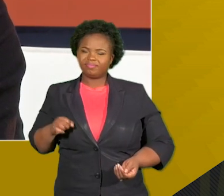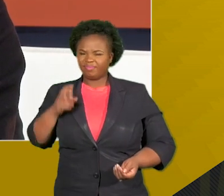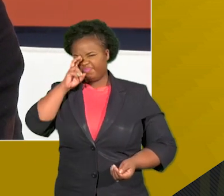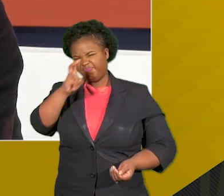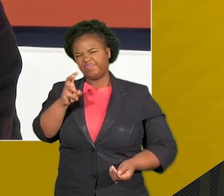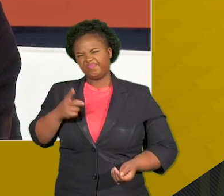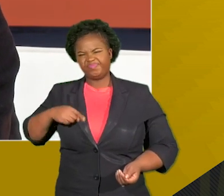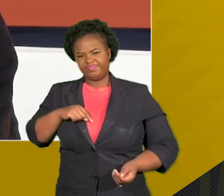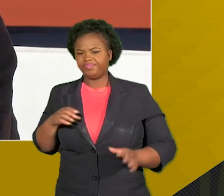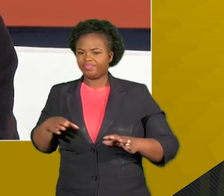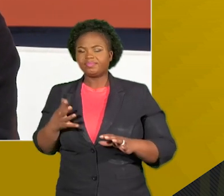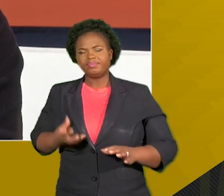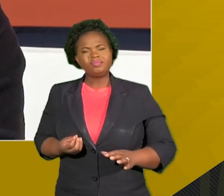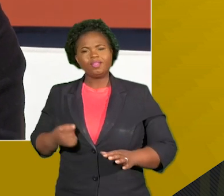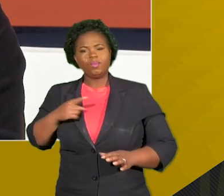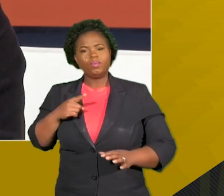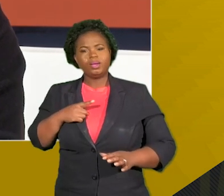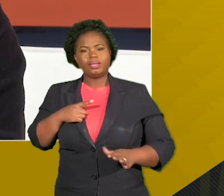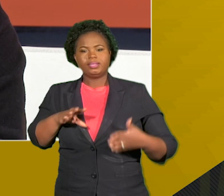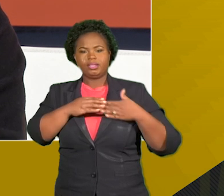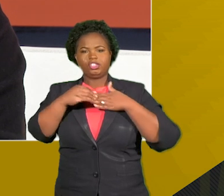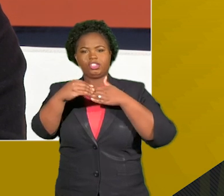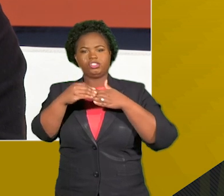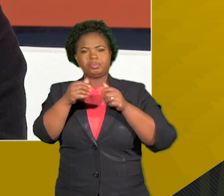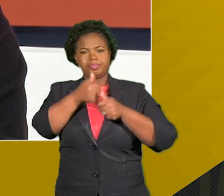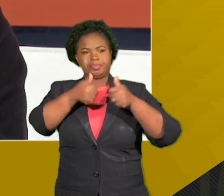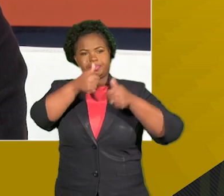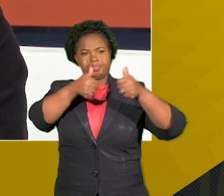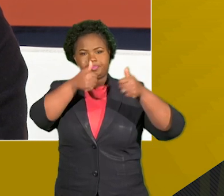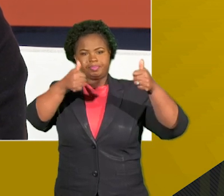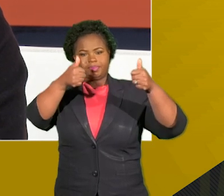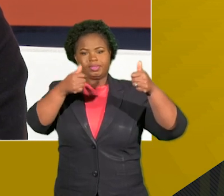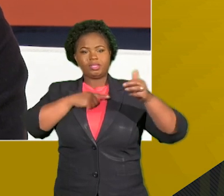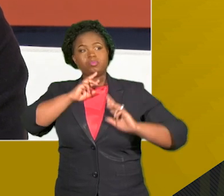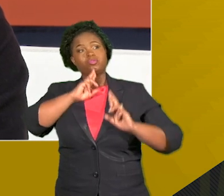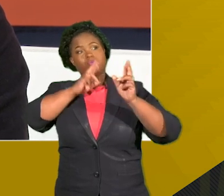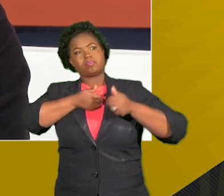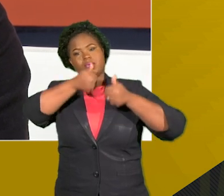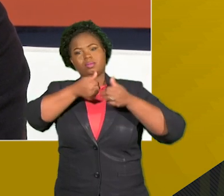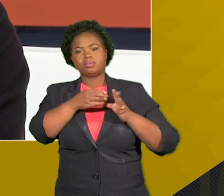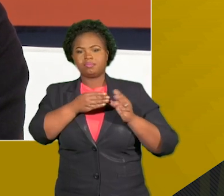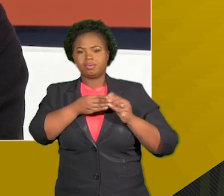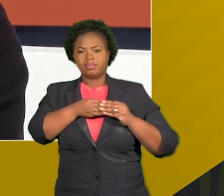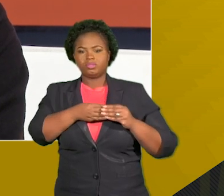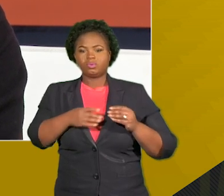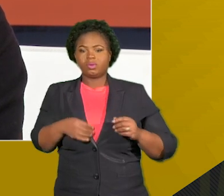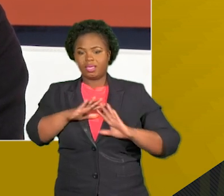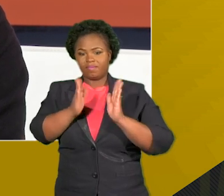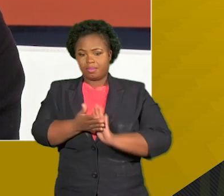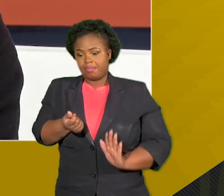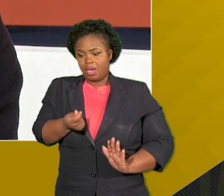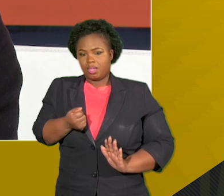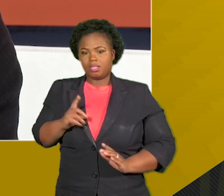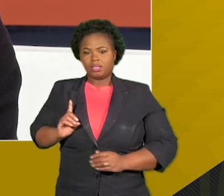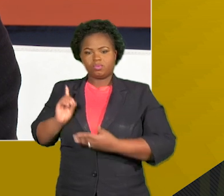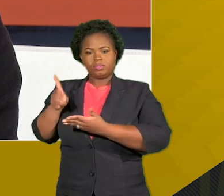strict because, like I said, you know, we have a leadership, and we have a mandate to report back to our members. So every little cent that we spend is